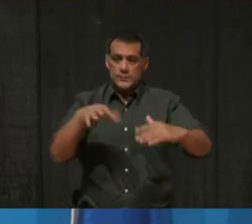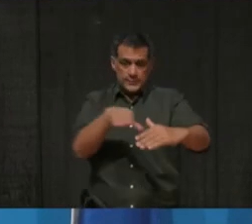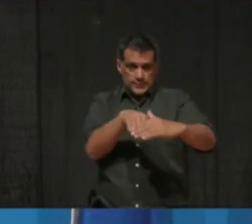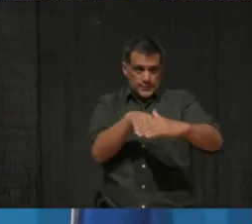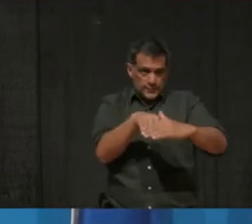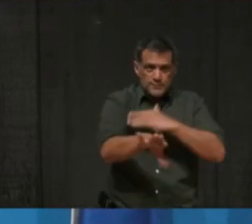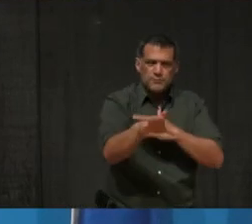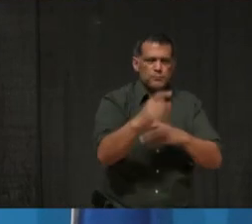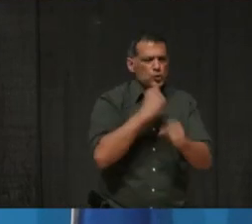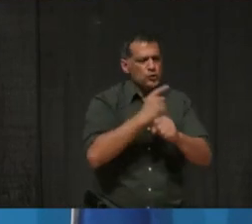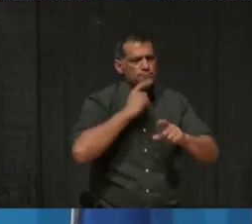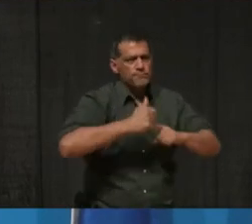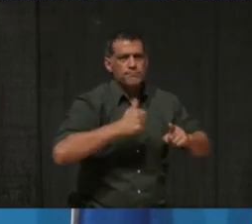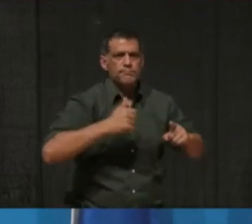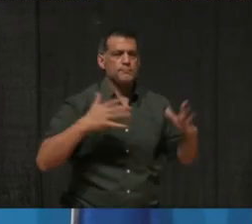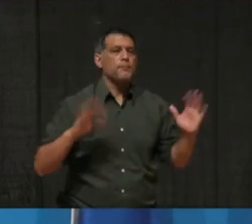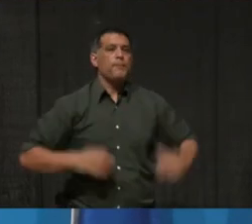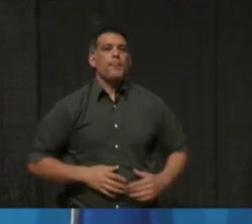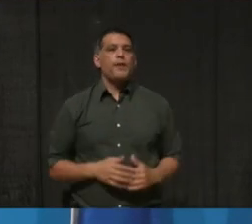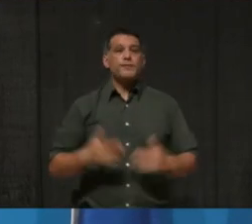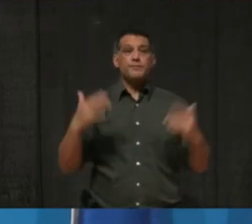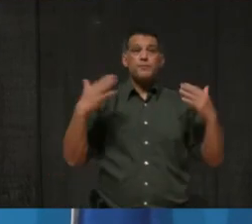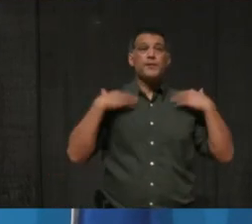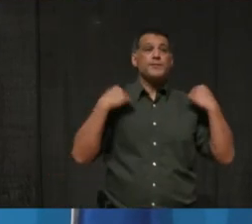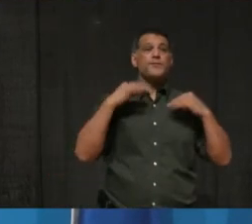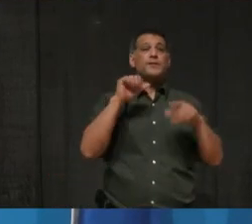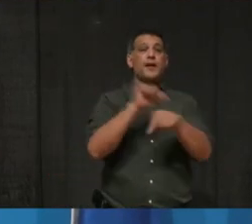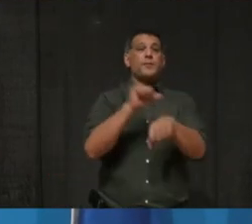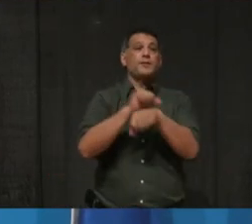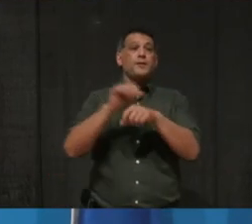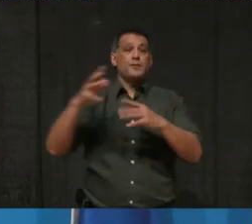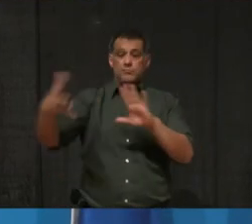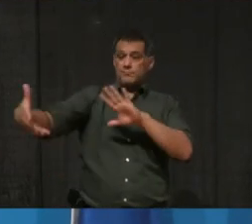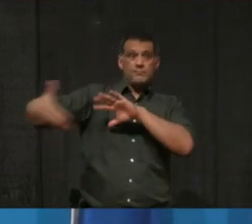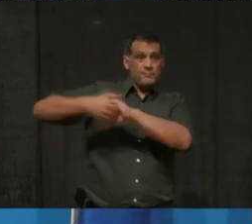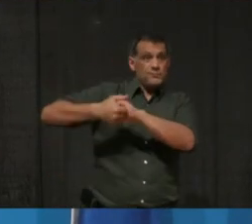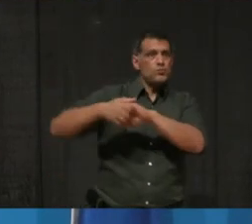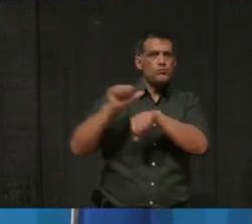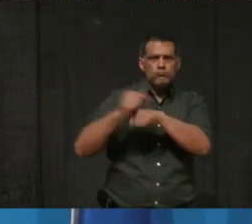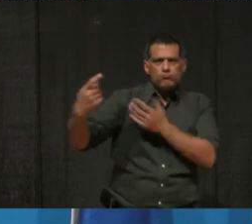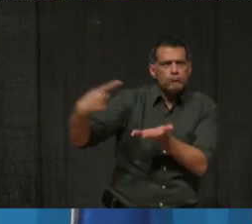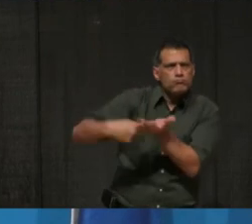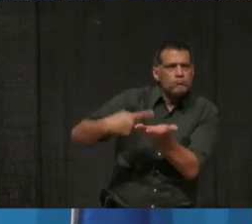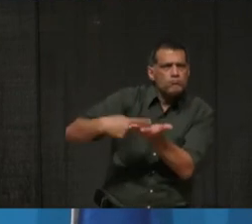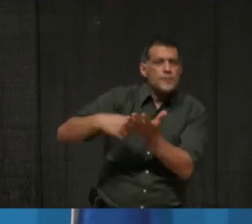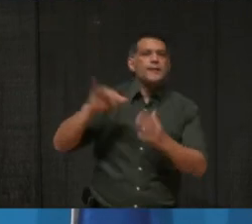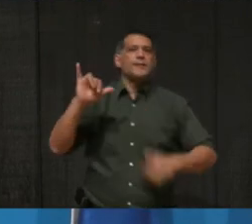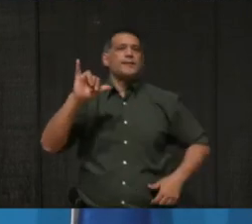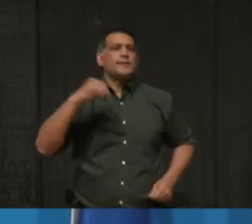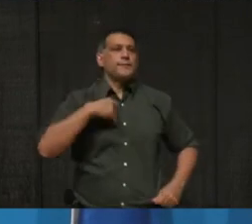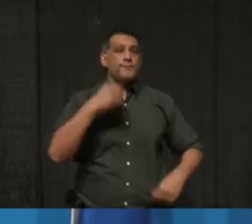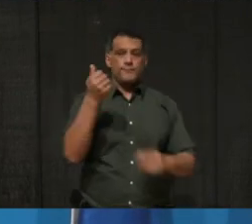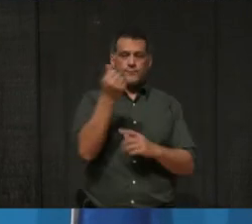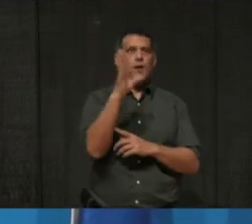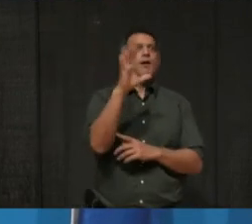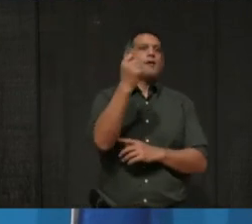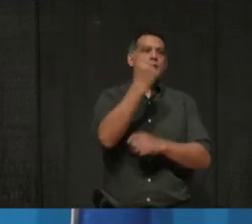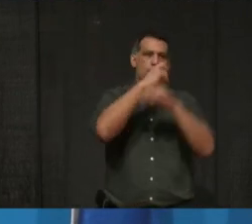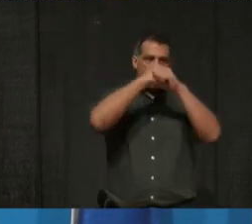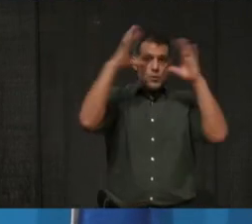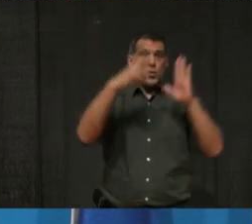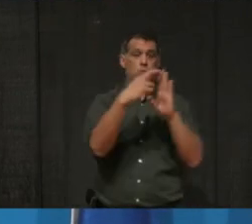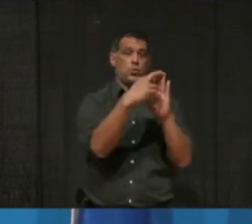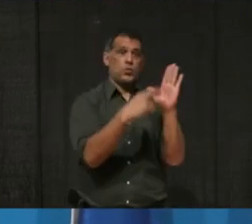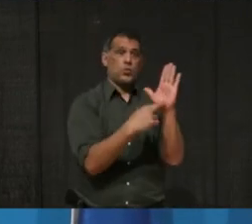Through numerous conversations with our Ministry of Labour partners, I have learned that the nature of regulations in place actually